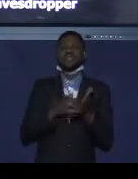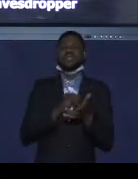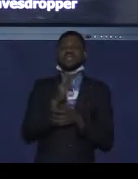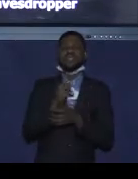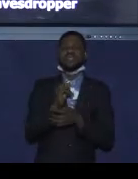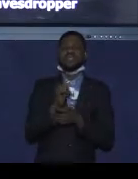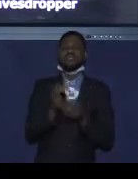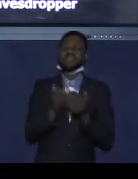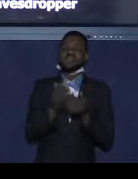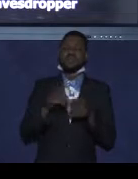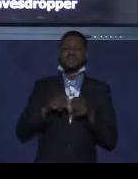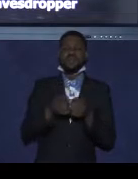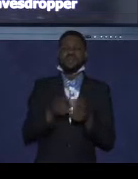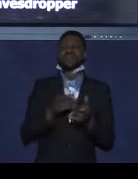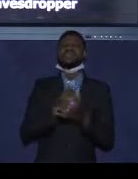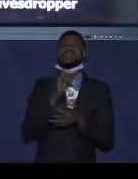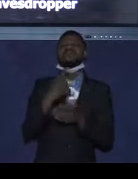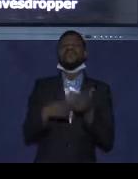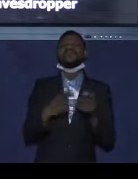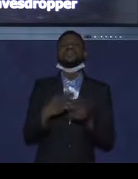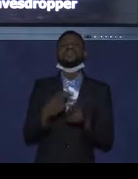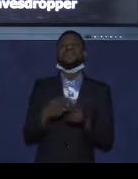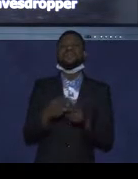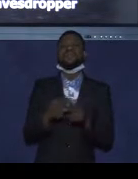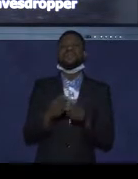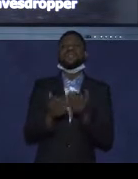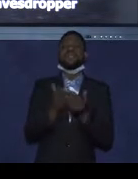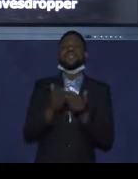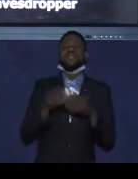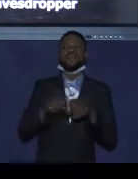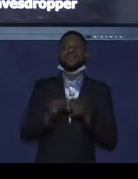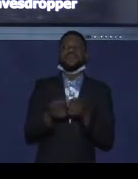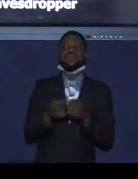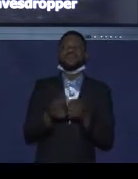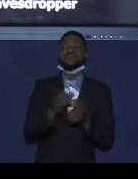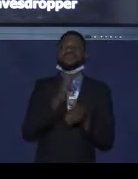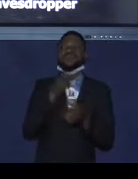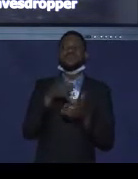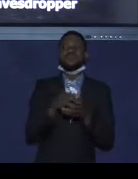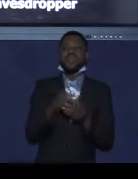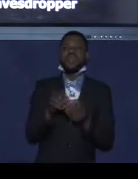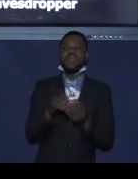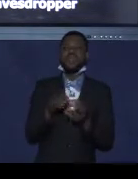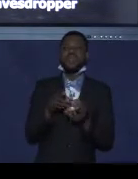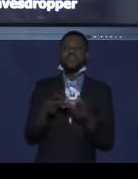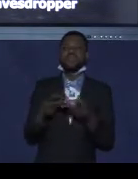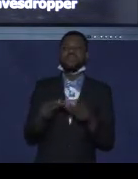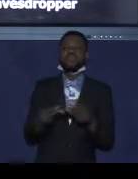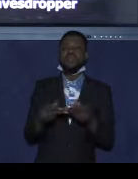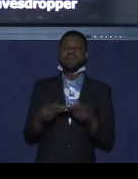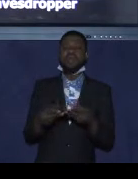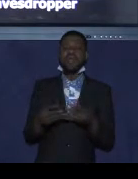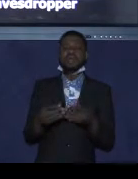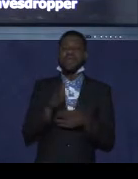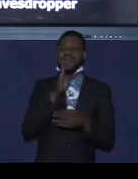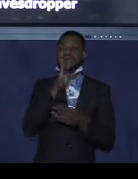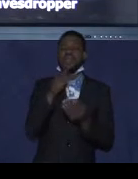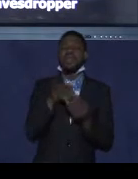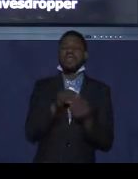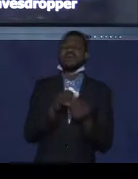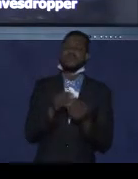broken, it is termed to be what? Easily broken. Is it soft? A,